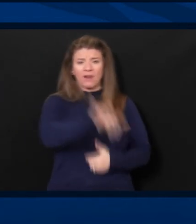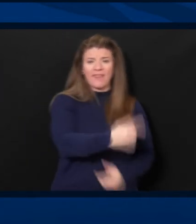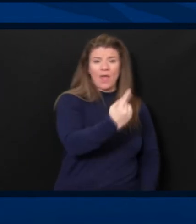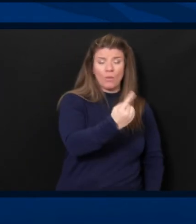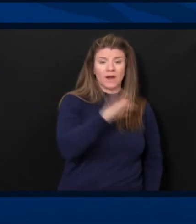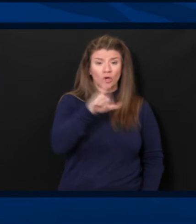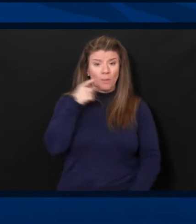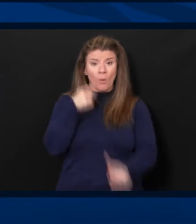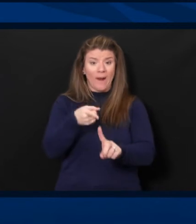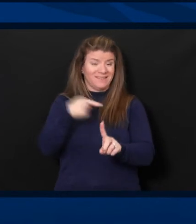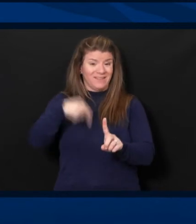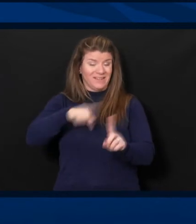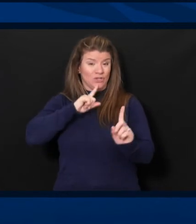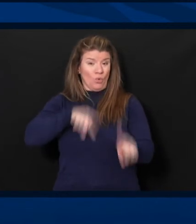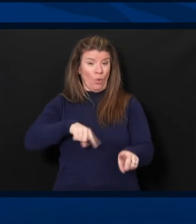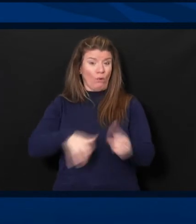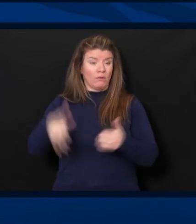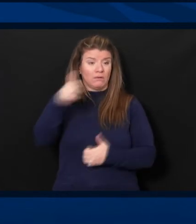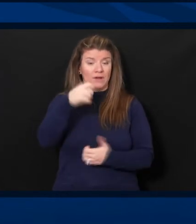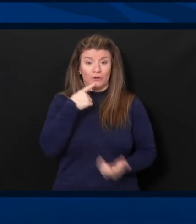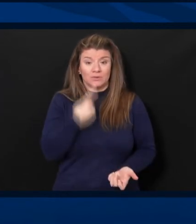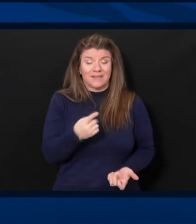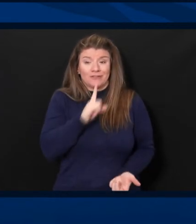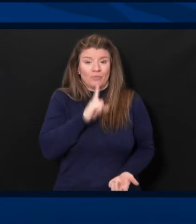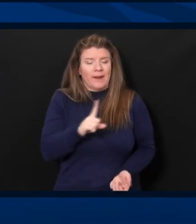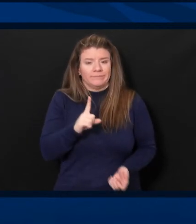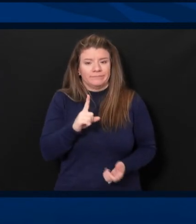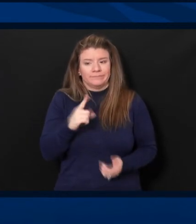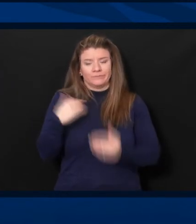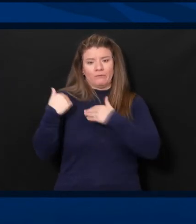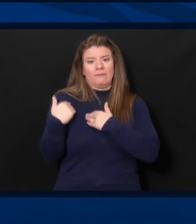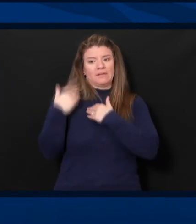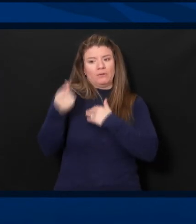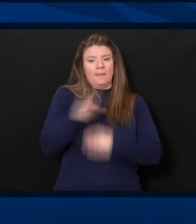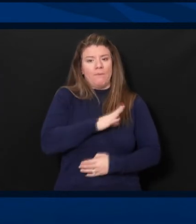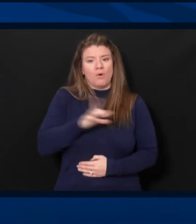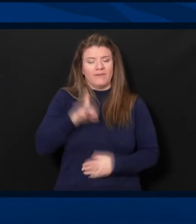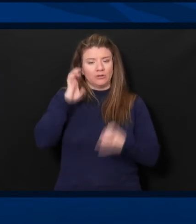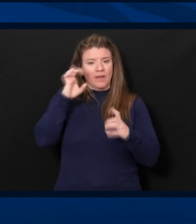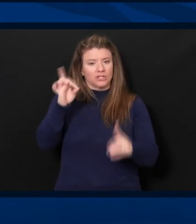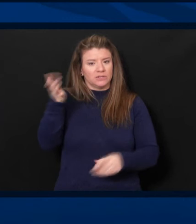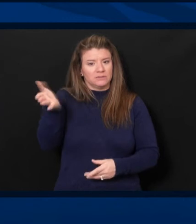this order when, like you said, it's really on the Board of Education?